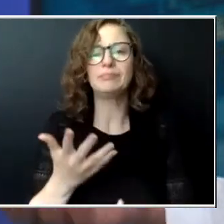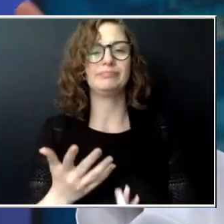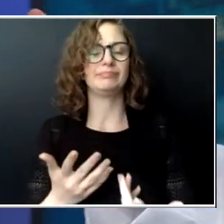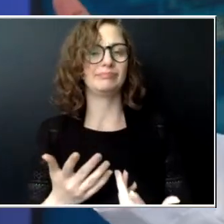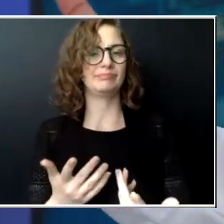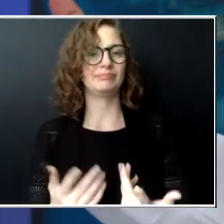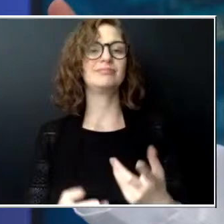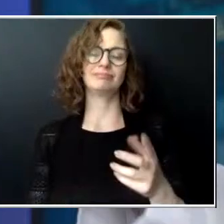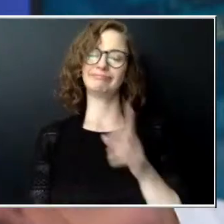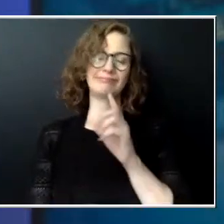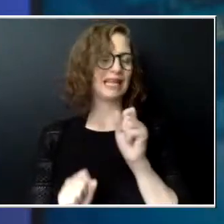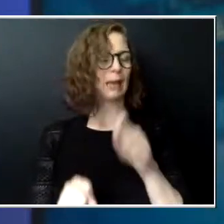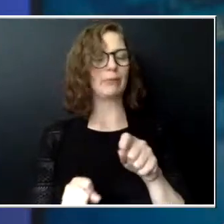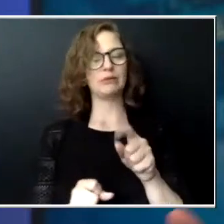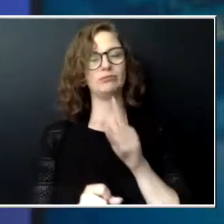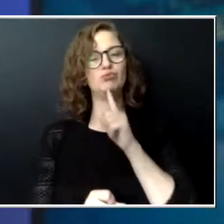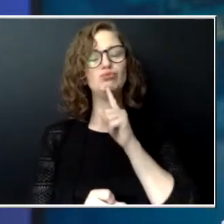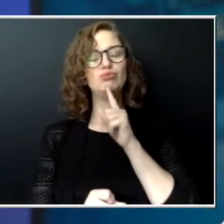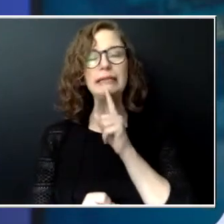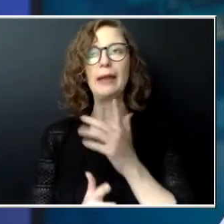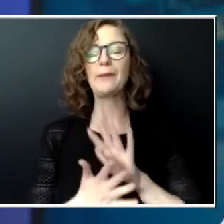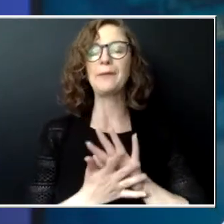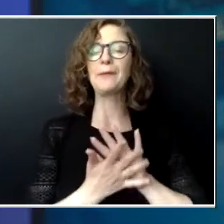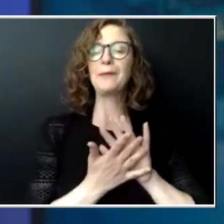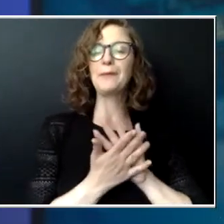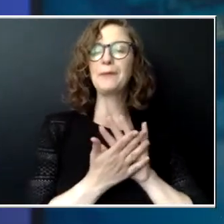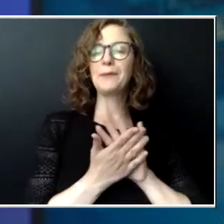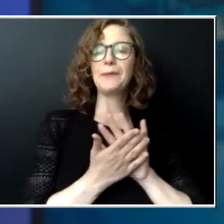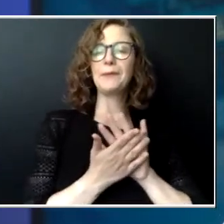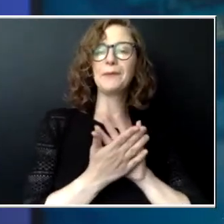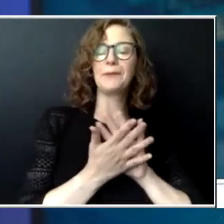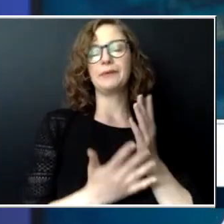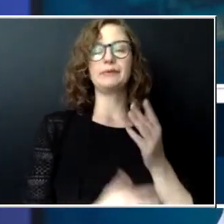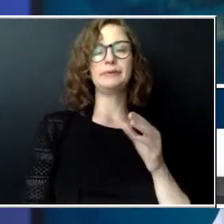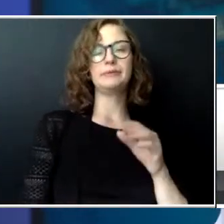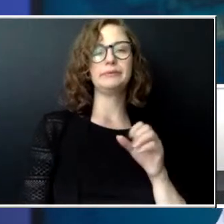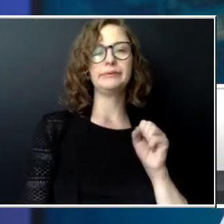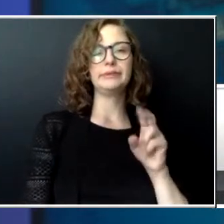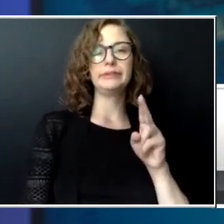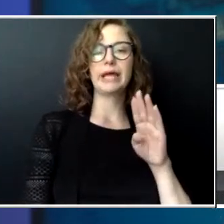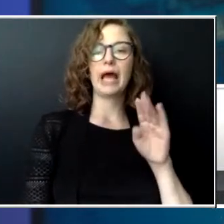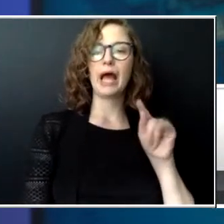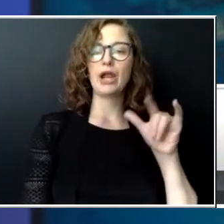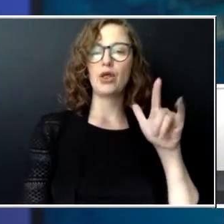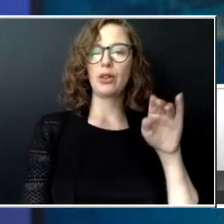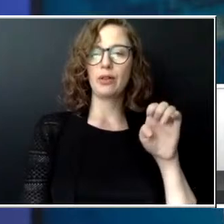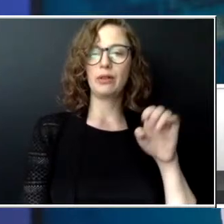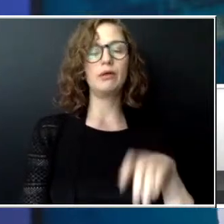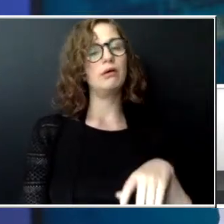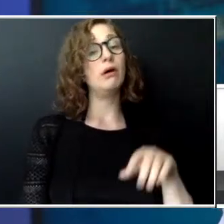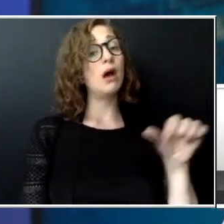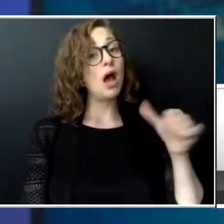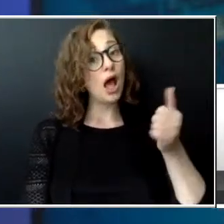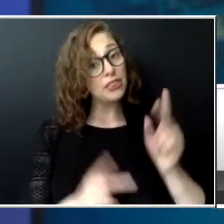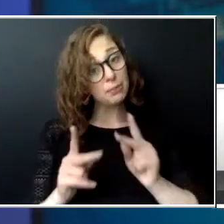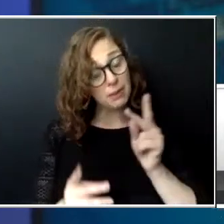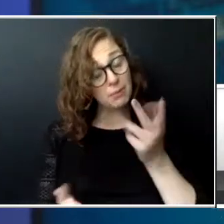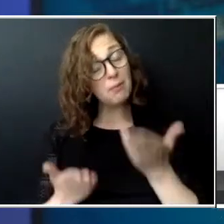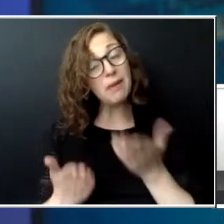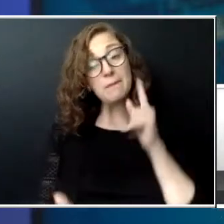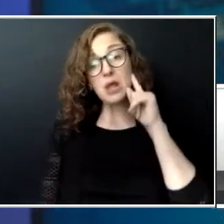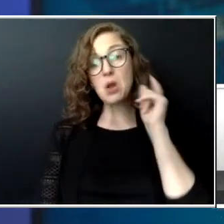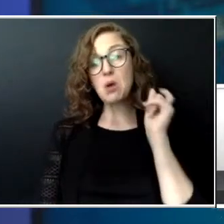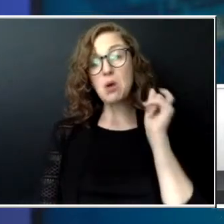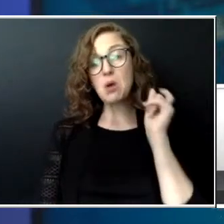So something like what you described, really subtle. A lot of times other people might notice that you're not doing well. And